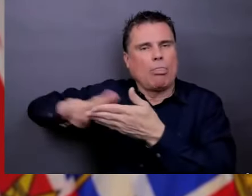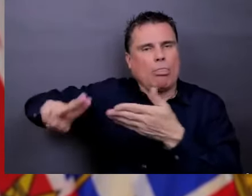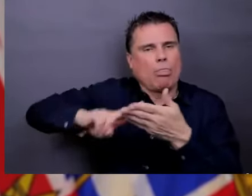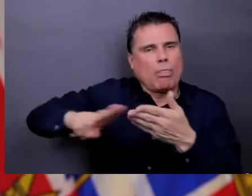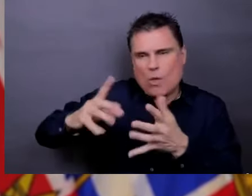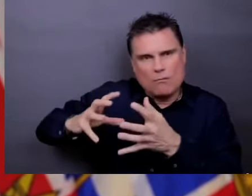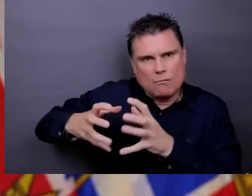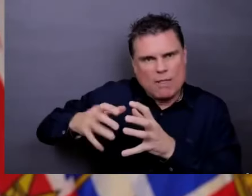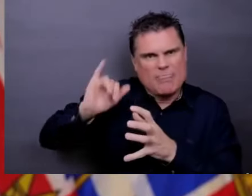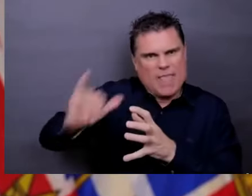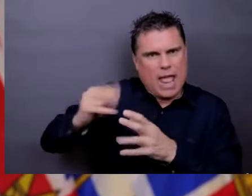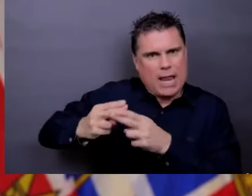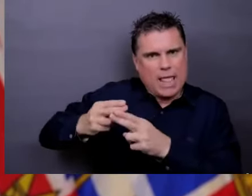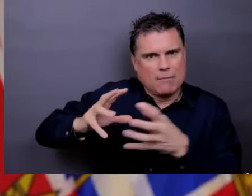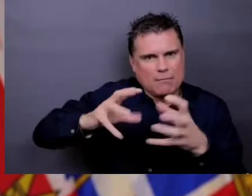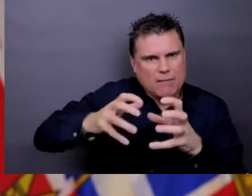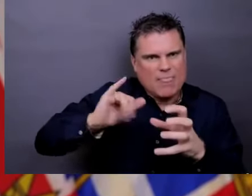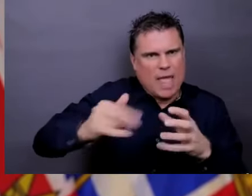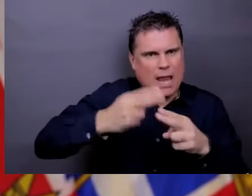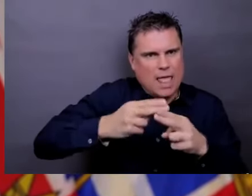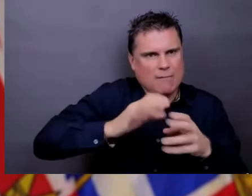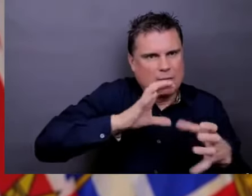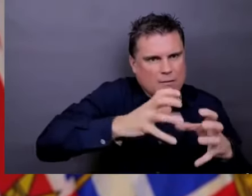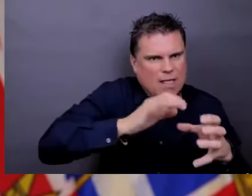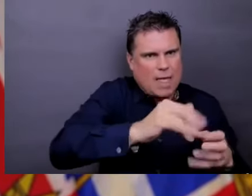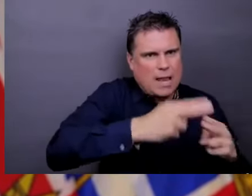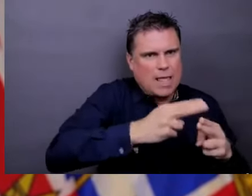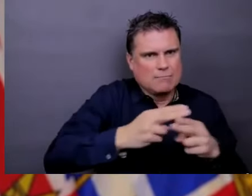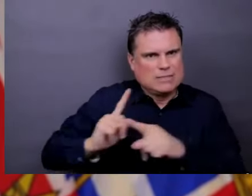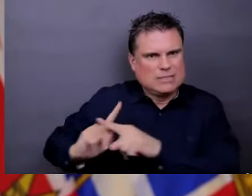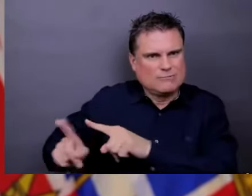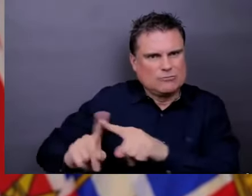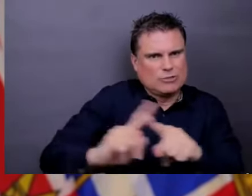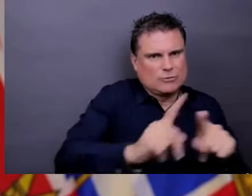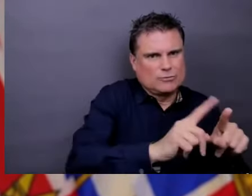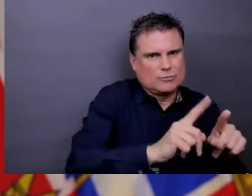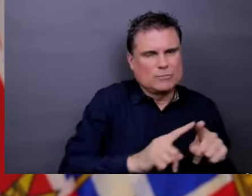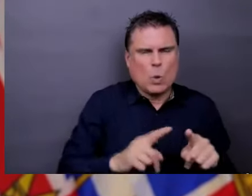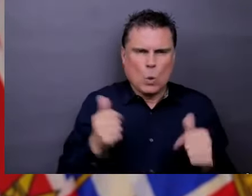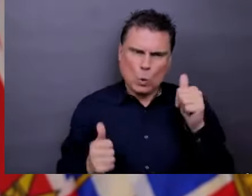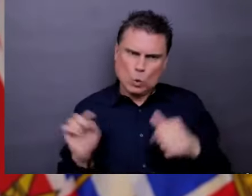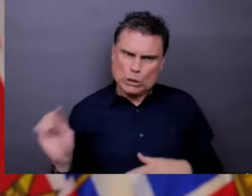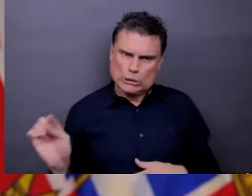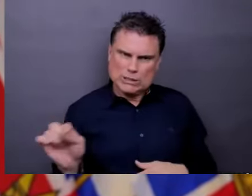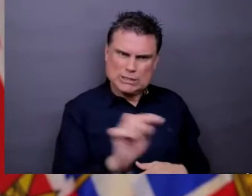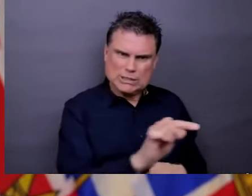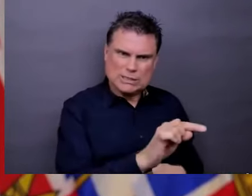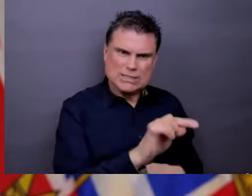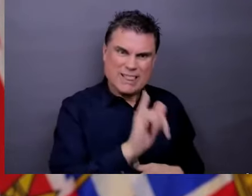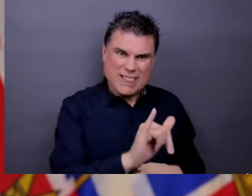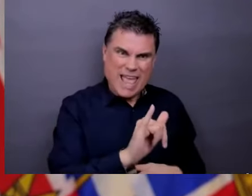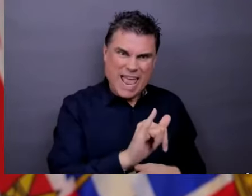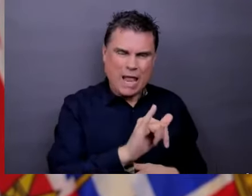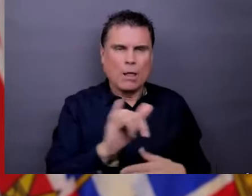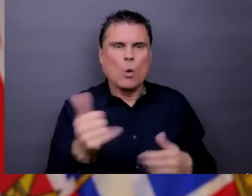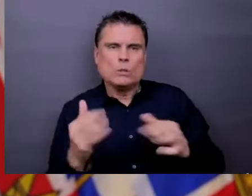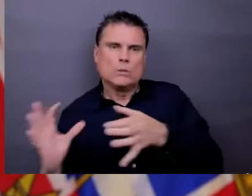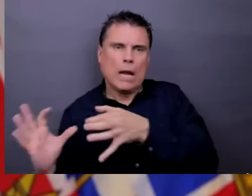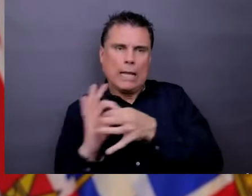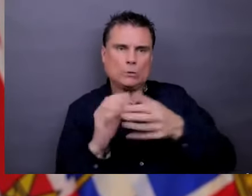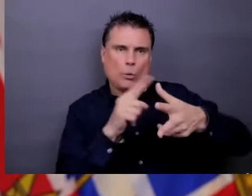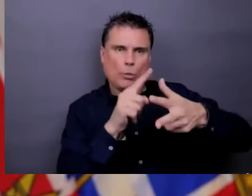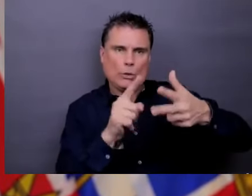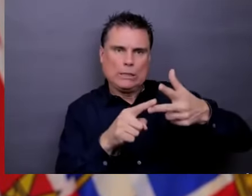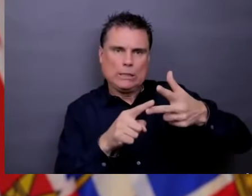all of them give the virus any advantage that makes it more likely to sort of take over. But